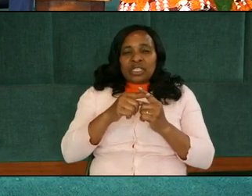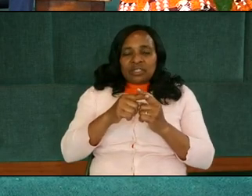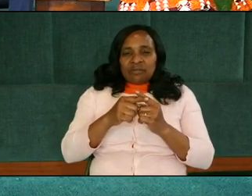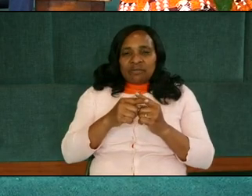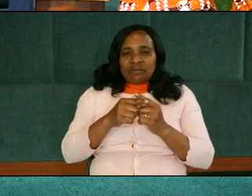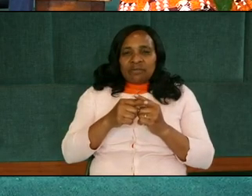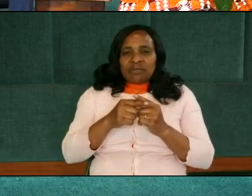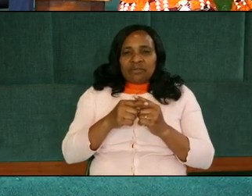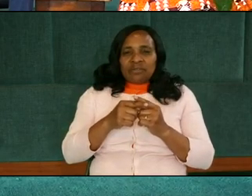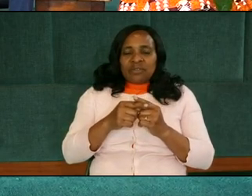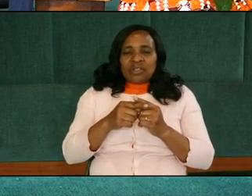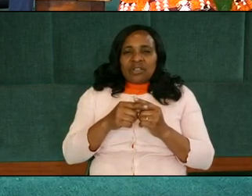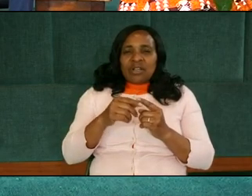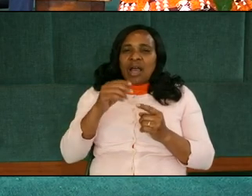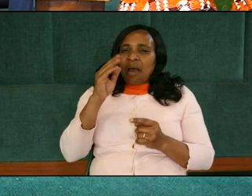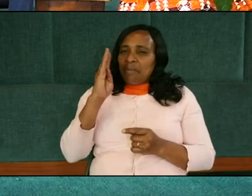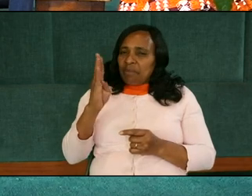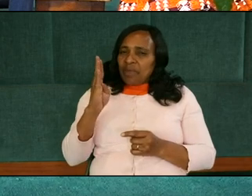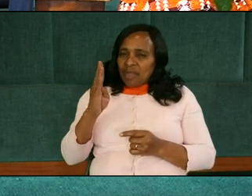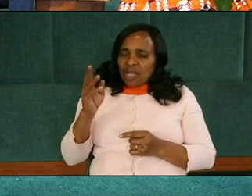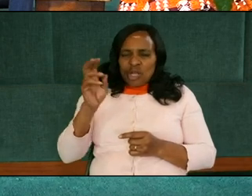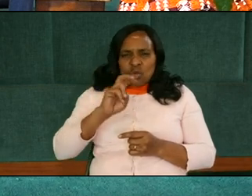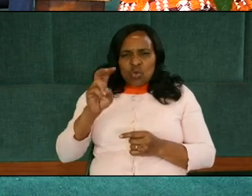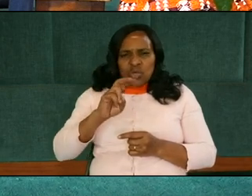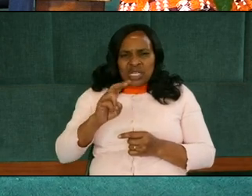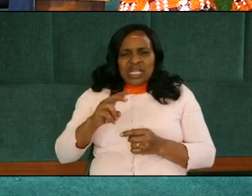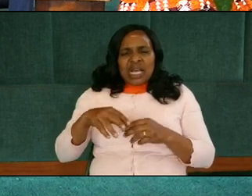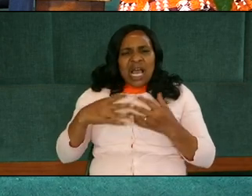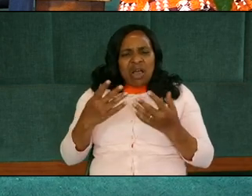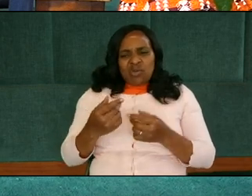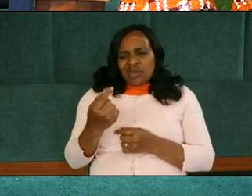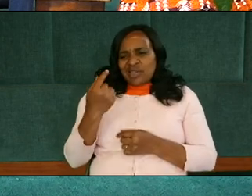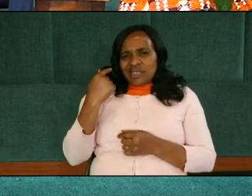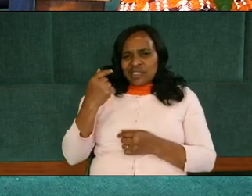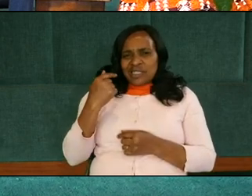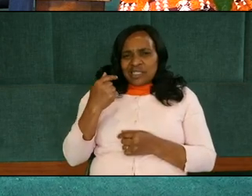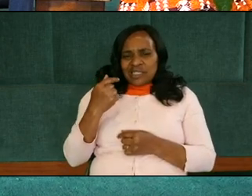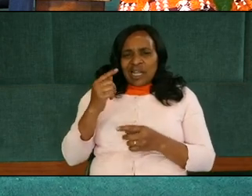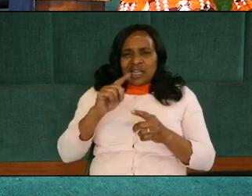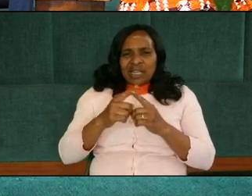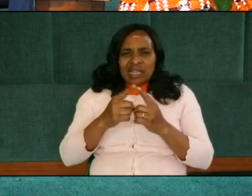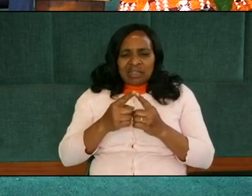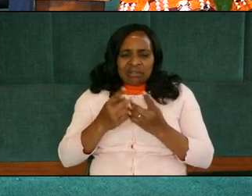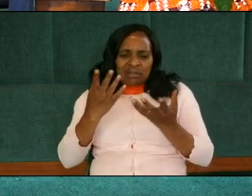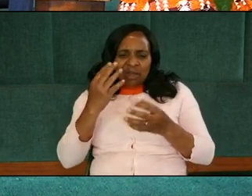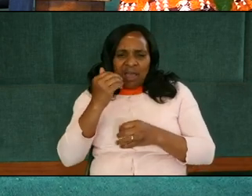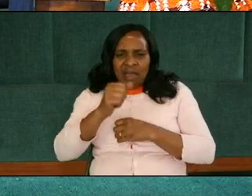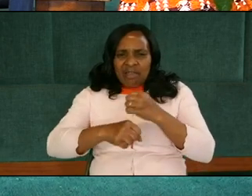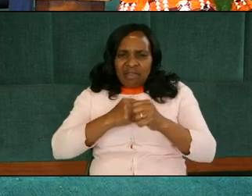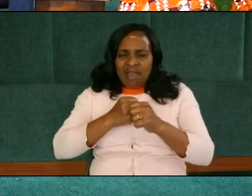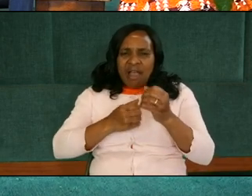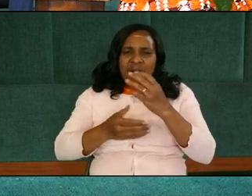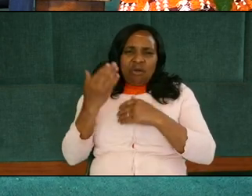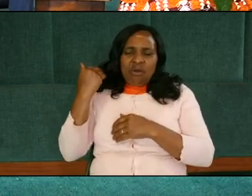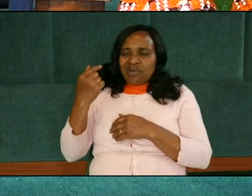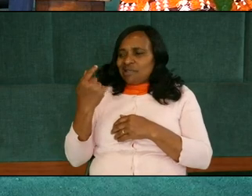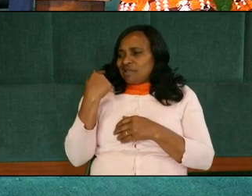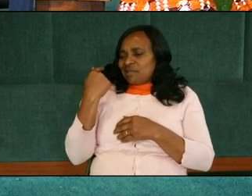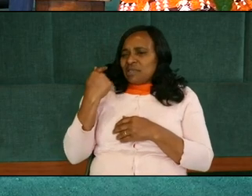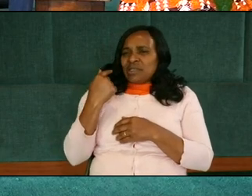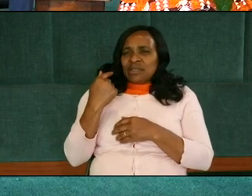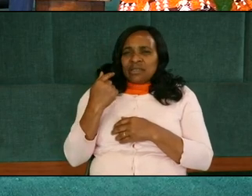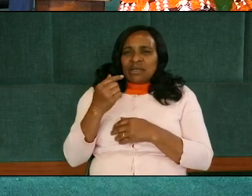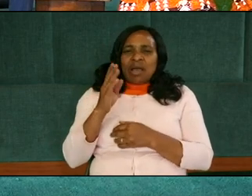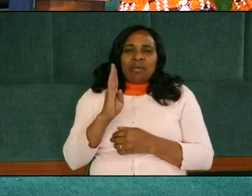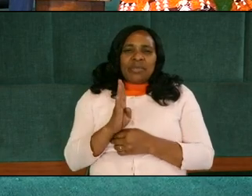like I'll give it a B just looking at recent events. If I just blot out a year ago, I just say recent, I can a